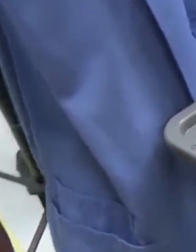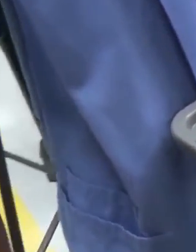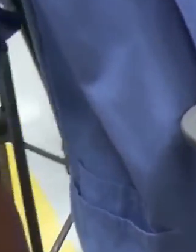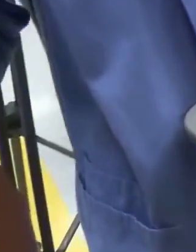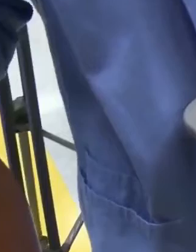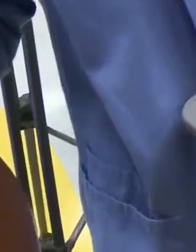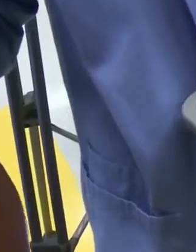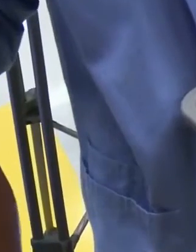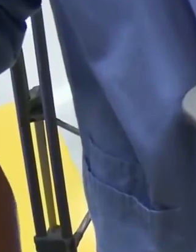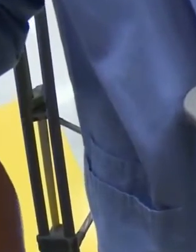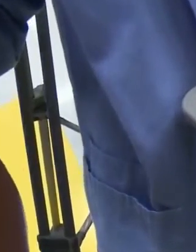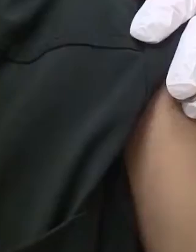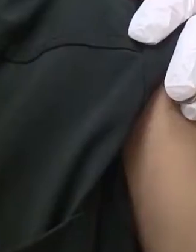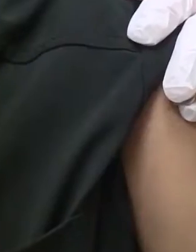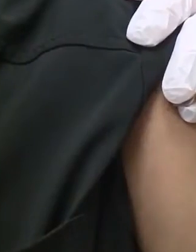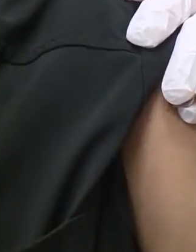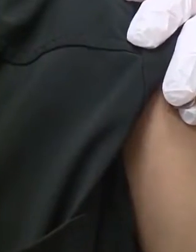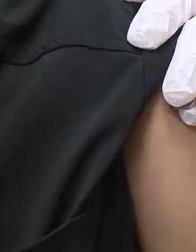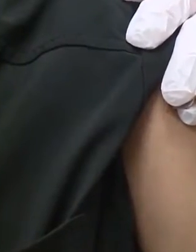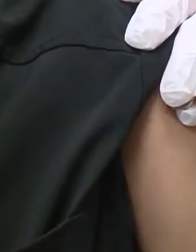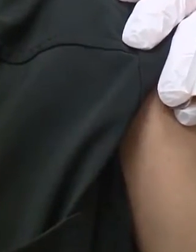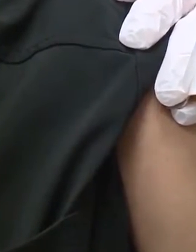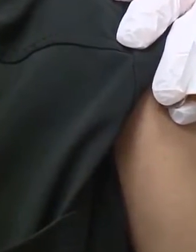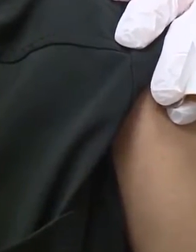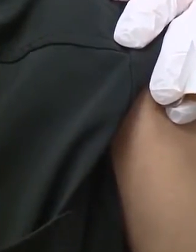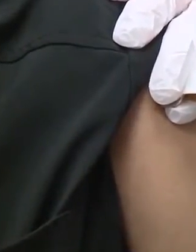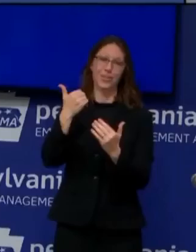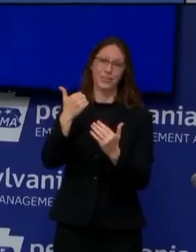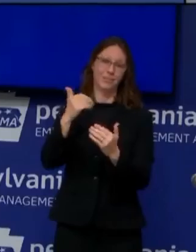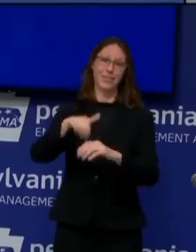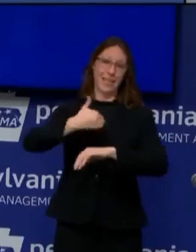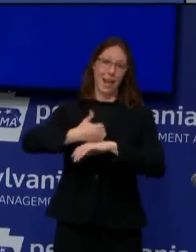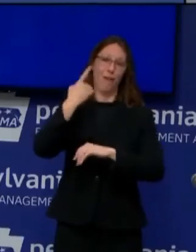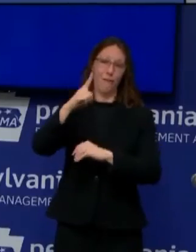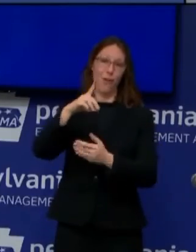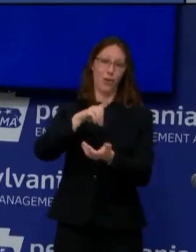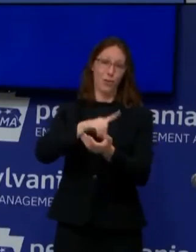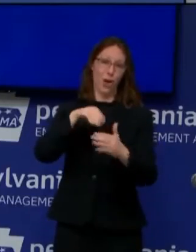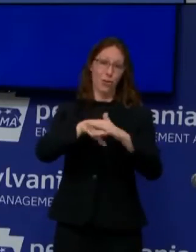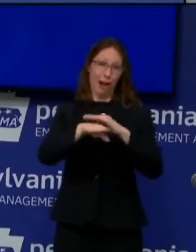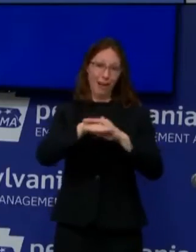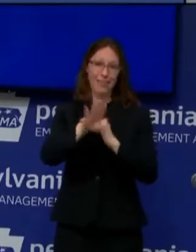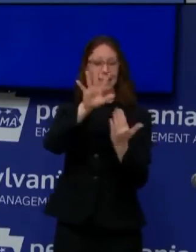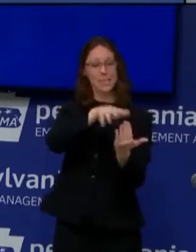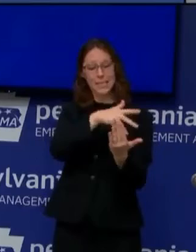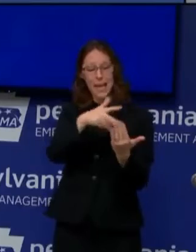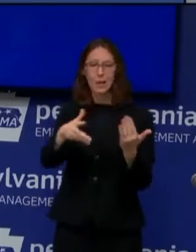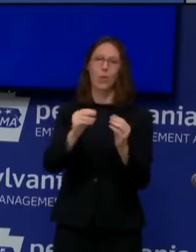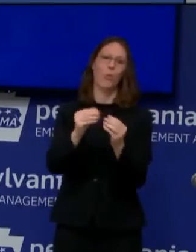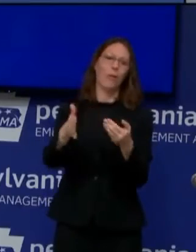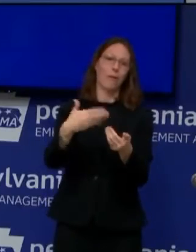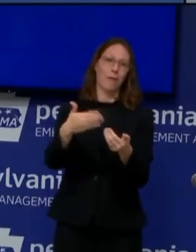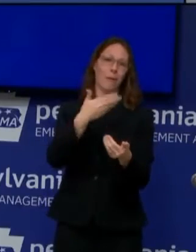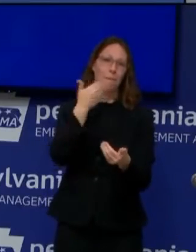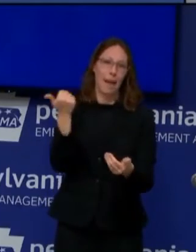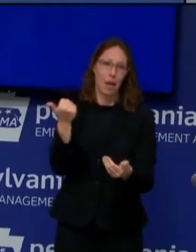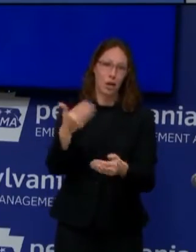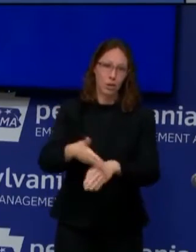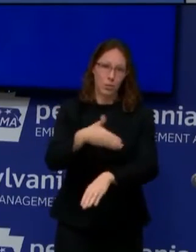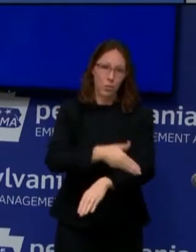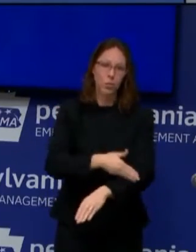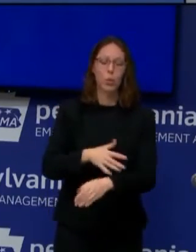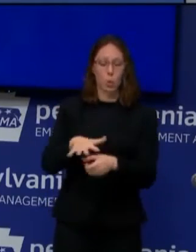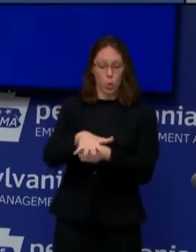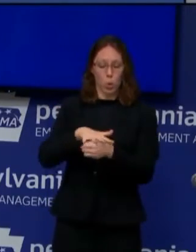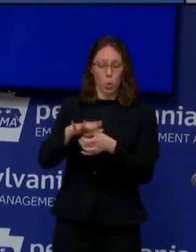vaccinating residents as opposed to the state setting up a centralized system. Allowing us to have that localized relationship really, I think,